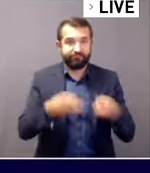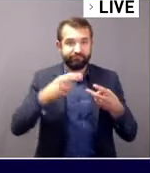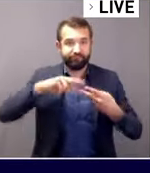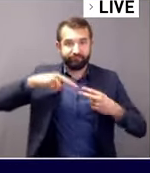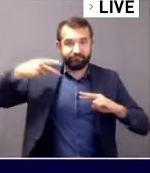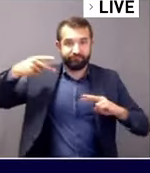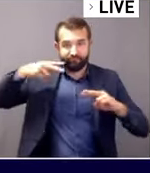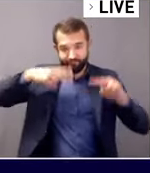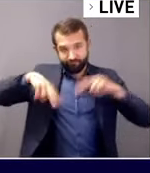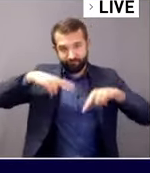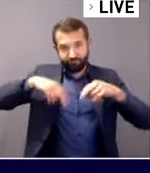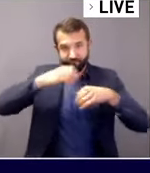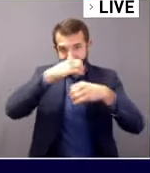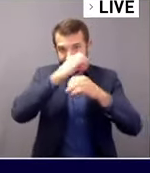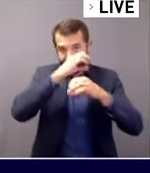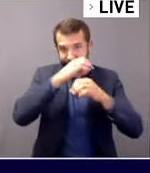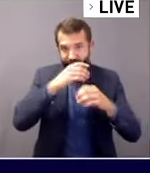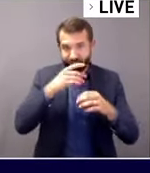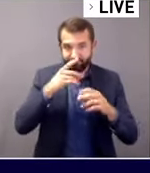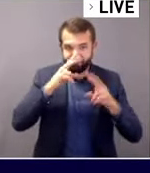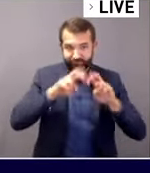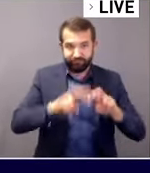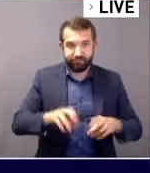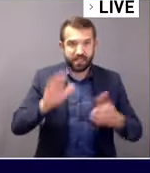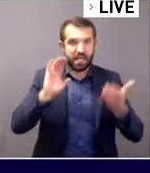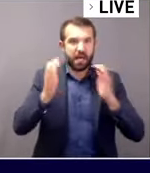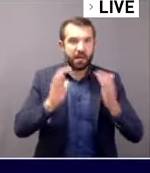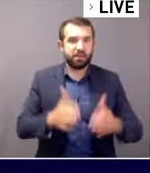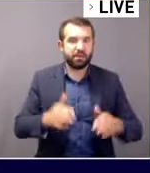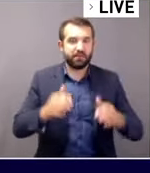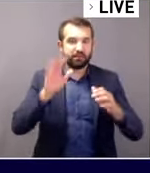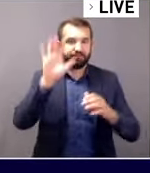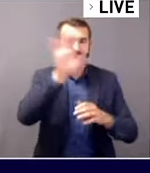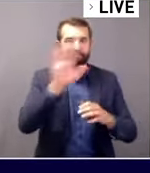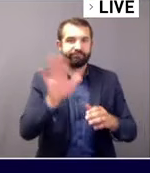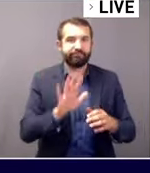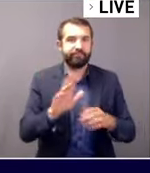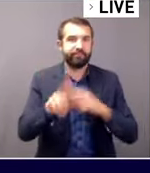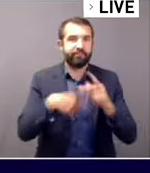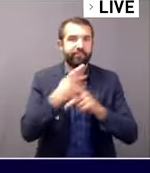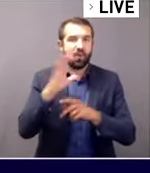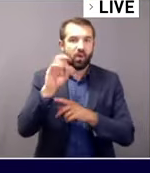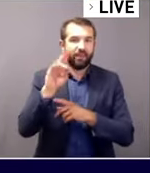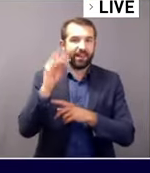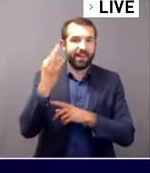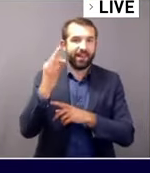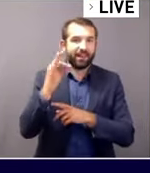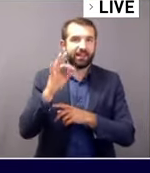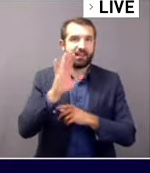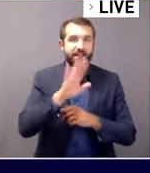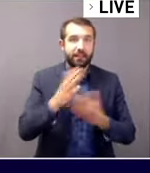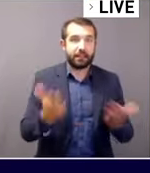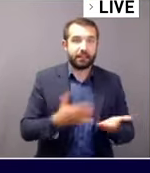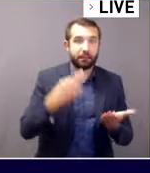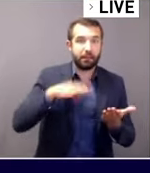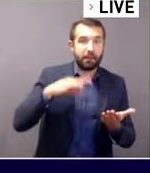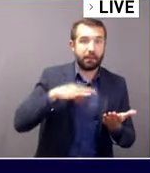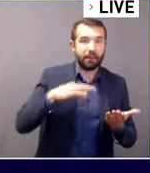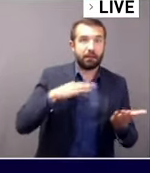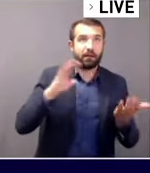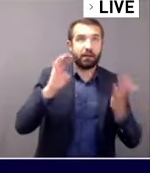of the virus or viruses that are circulating in Maine against those that are circulating across the globe.